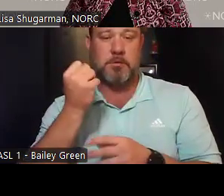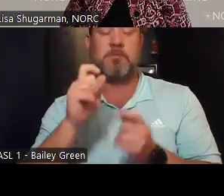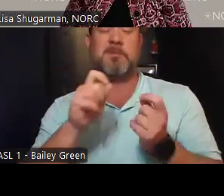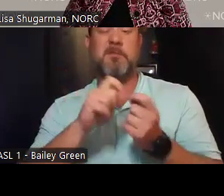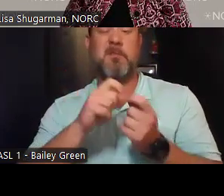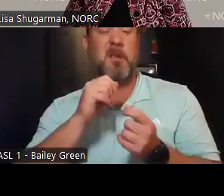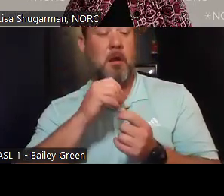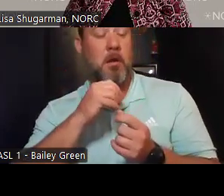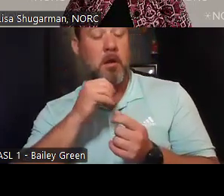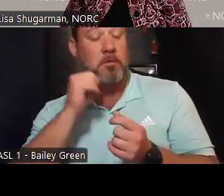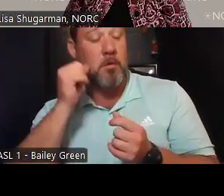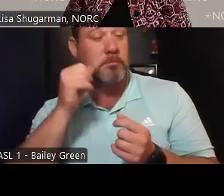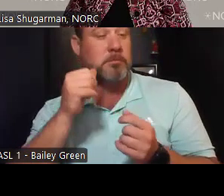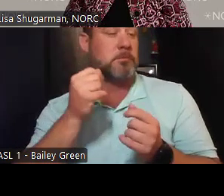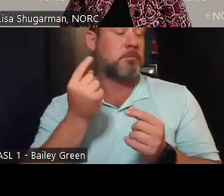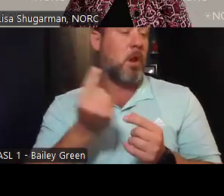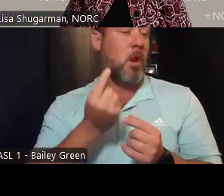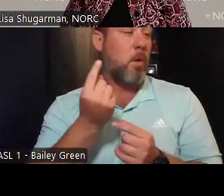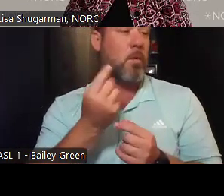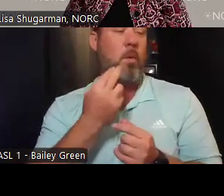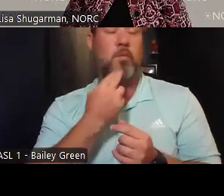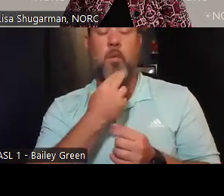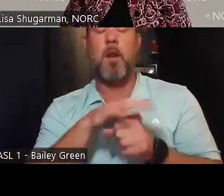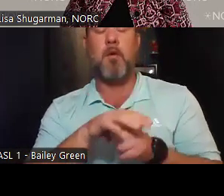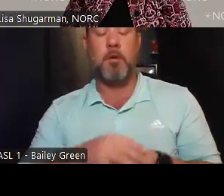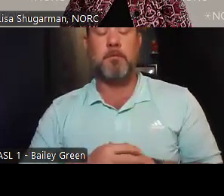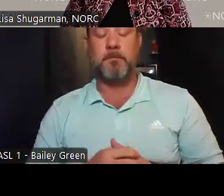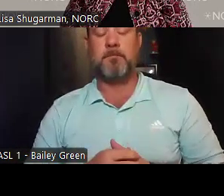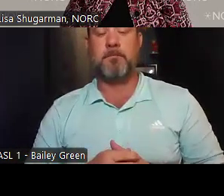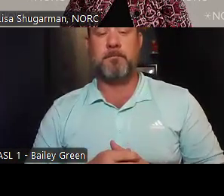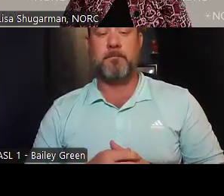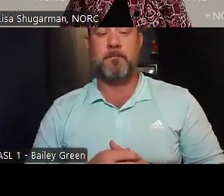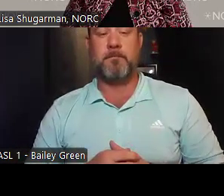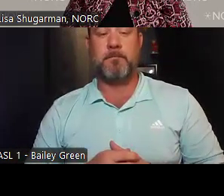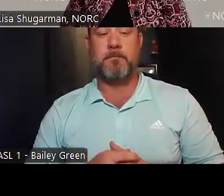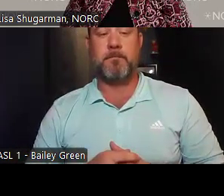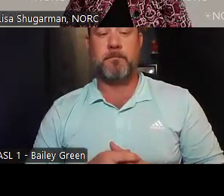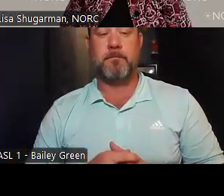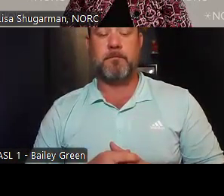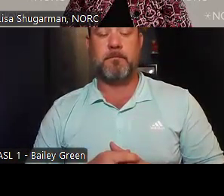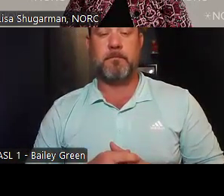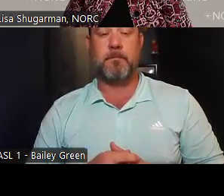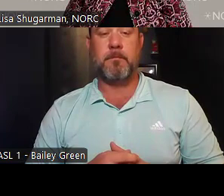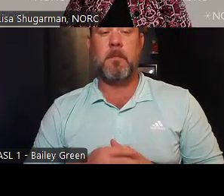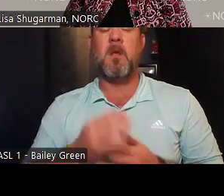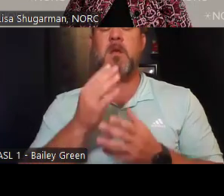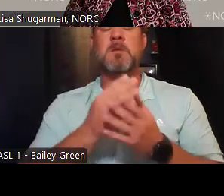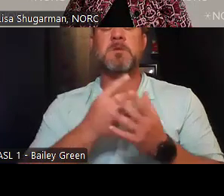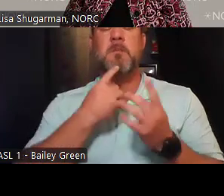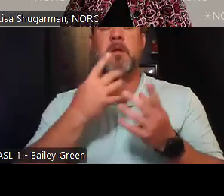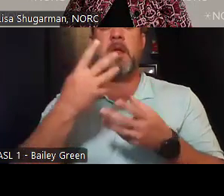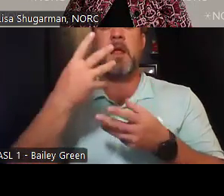who either live alone or live in a rural area. And some mentioned that in engagement opportunities that